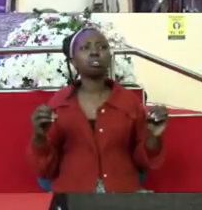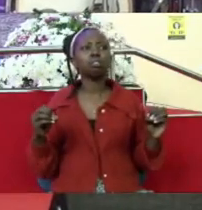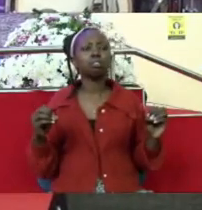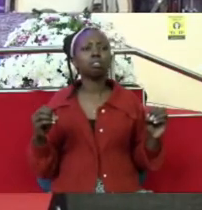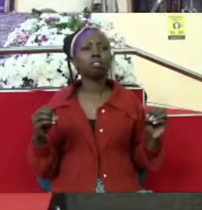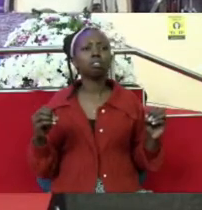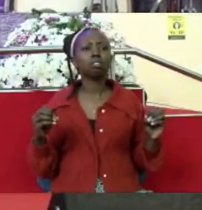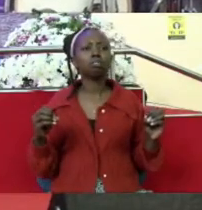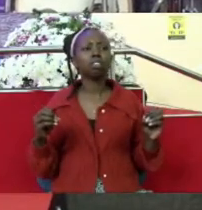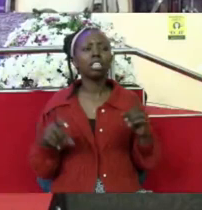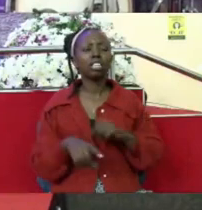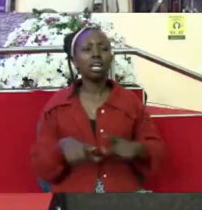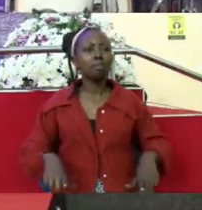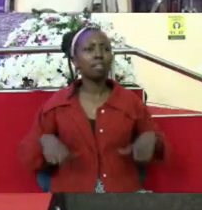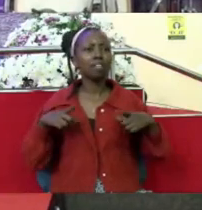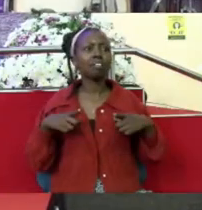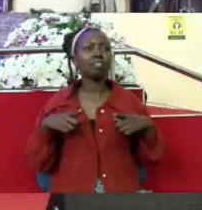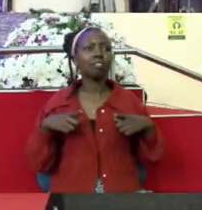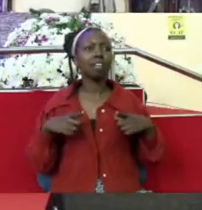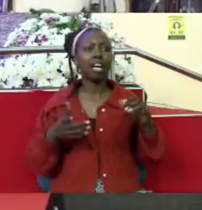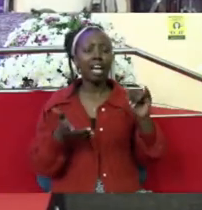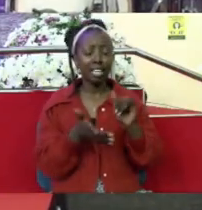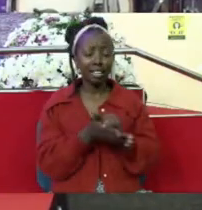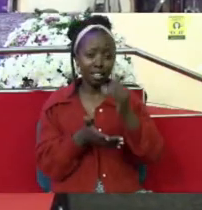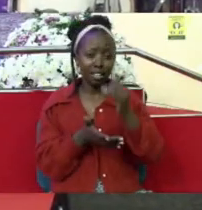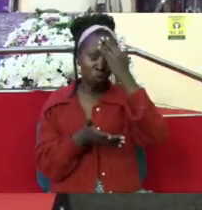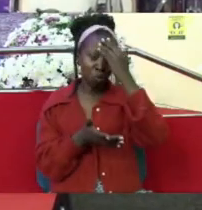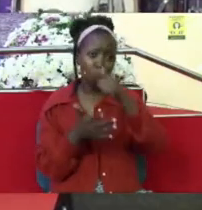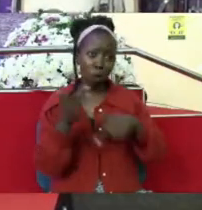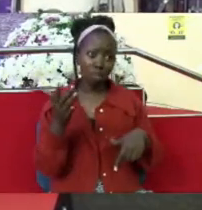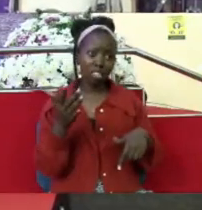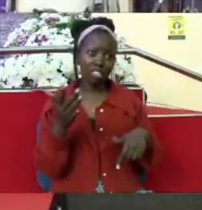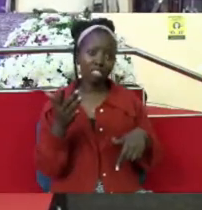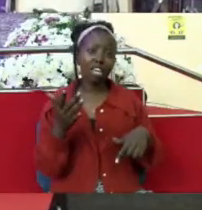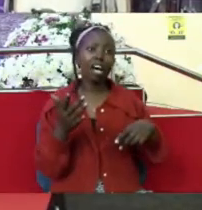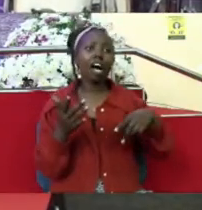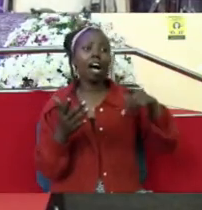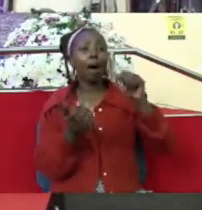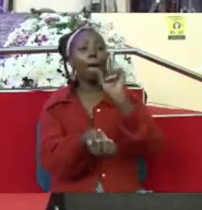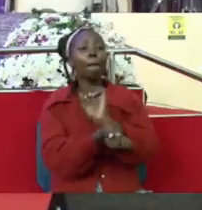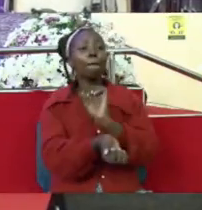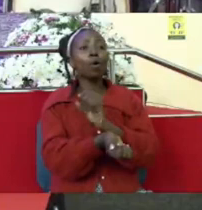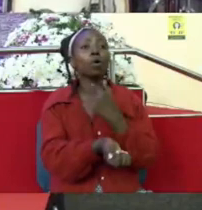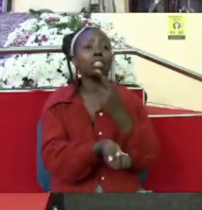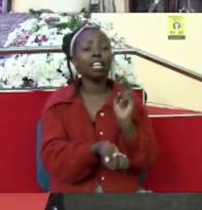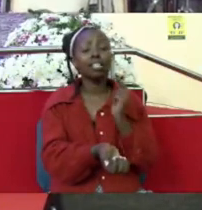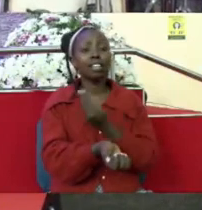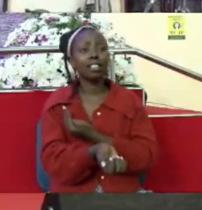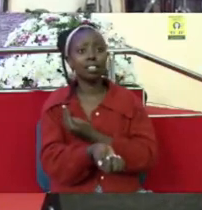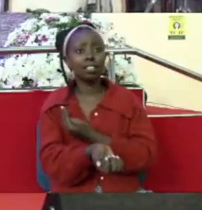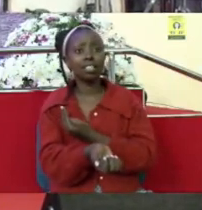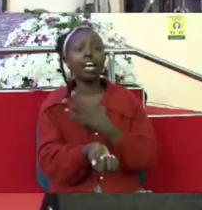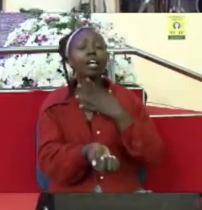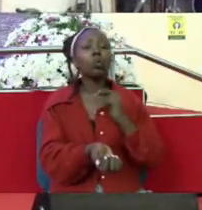existence. Katika kuishi kwao. And that is the point. Na hapo ndio sababu. That Paul gets us to. Na Paulo anatupeleka pale. And he